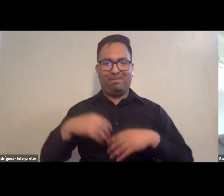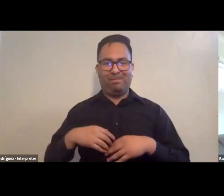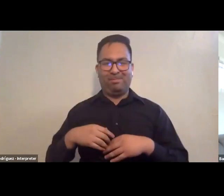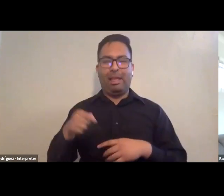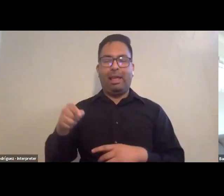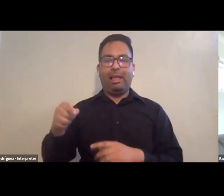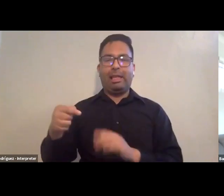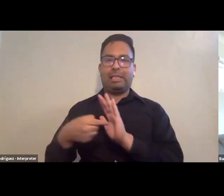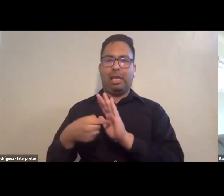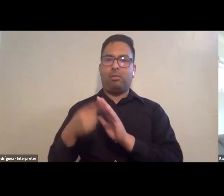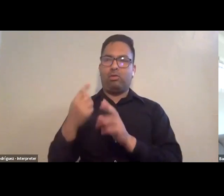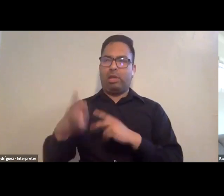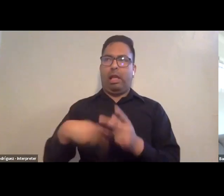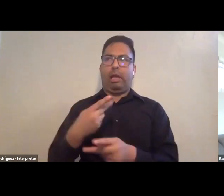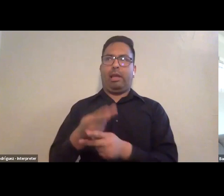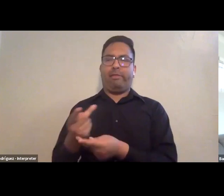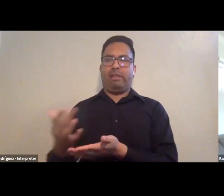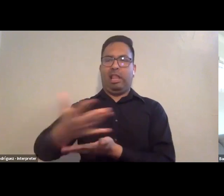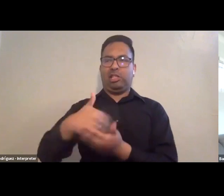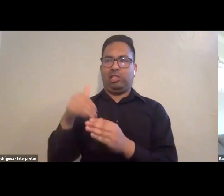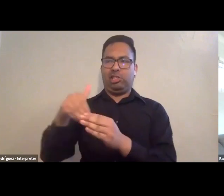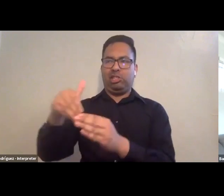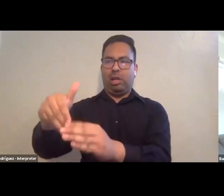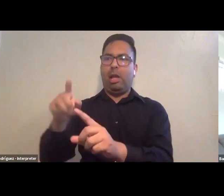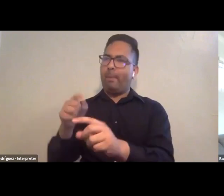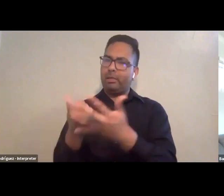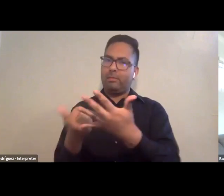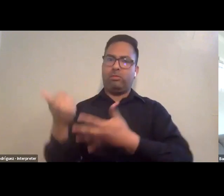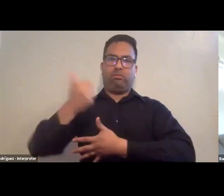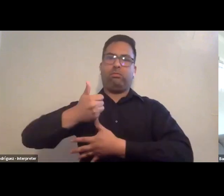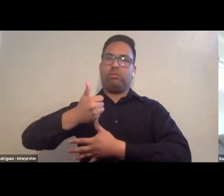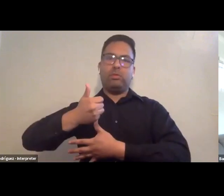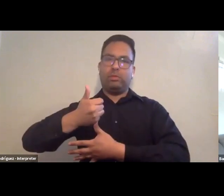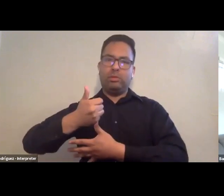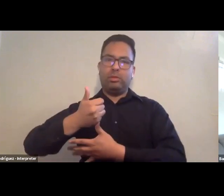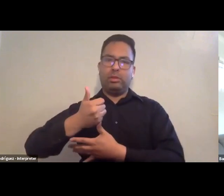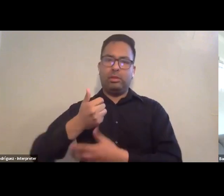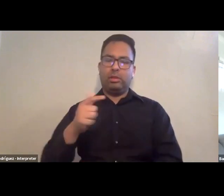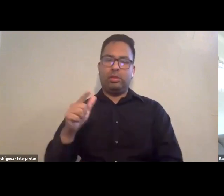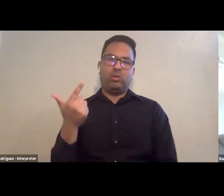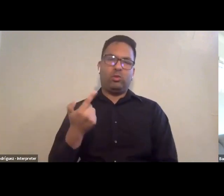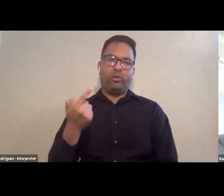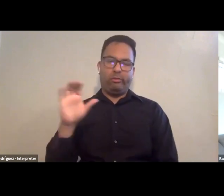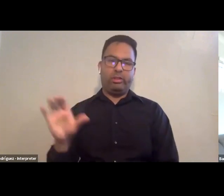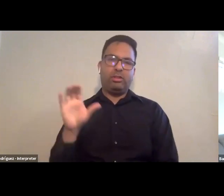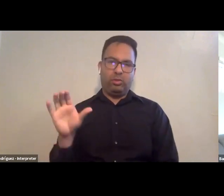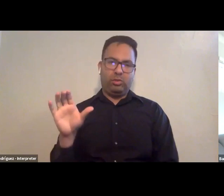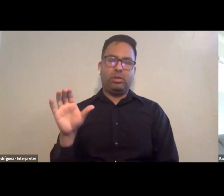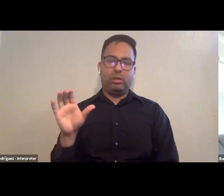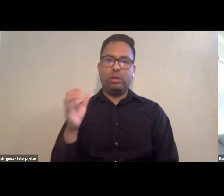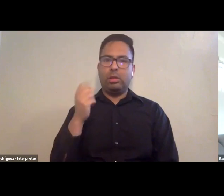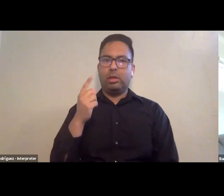of the kinds of collections that need to be prioritized in the 21st century.